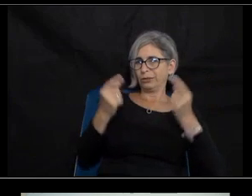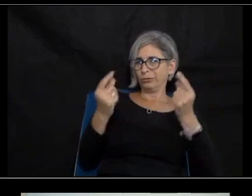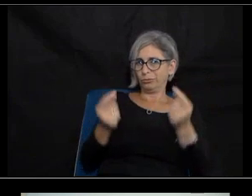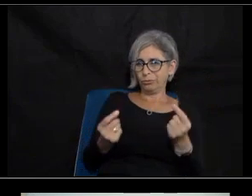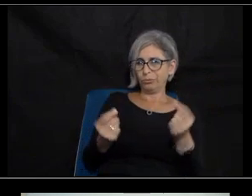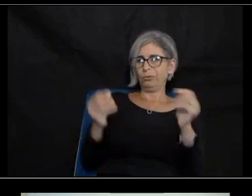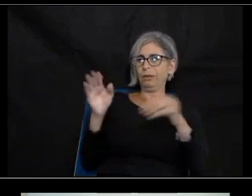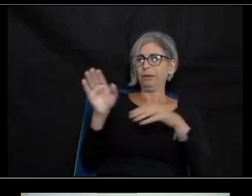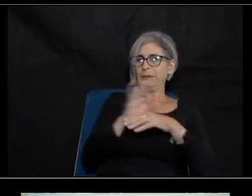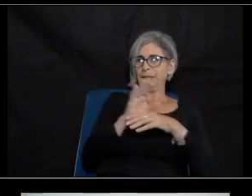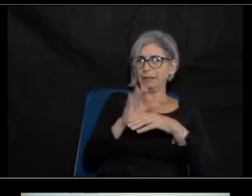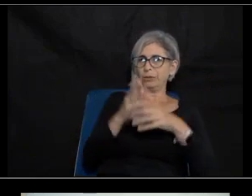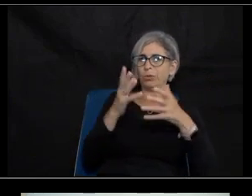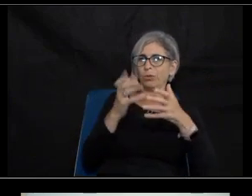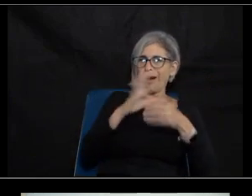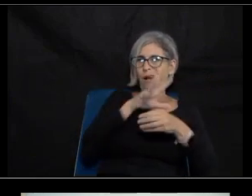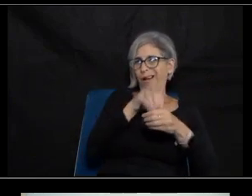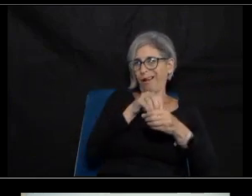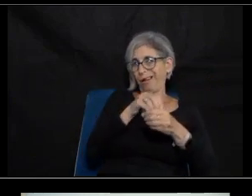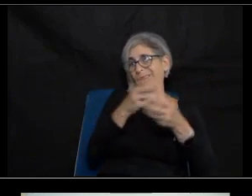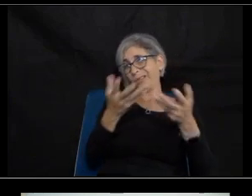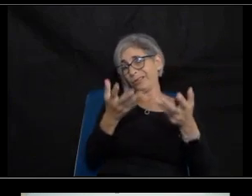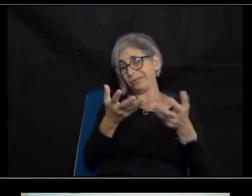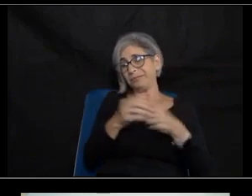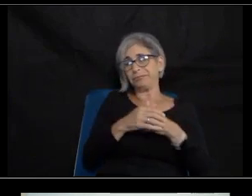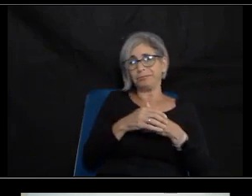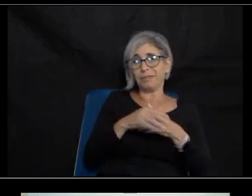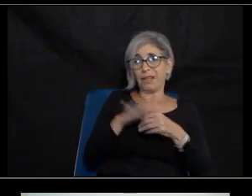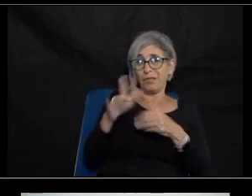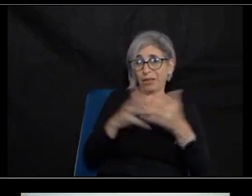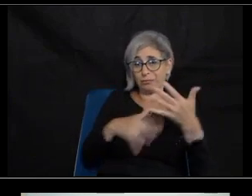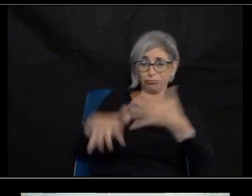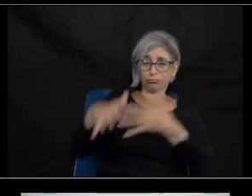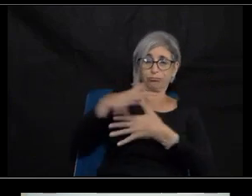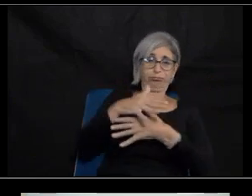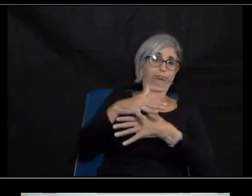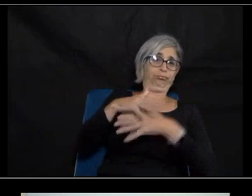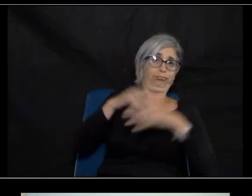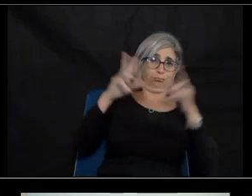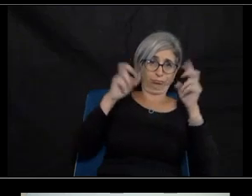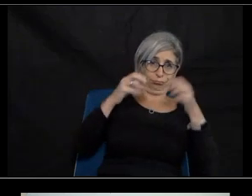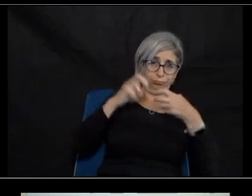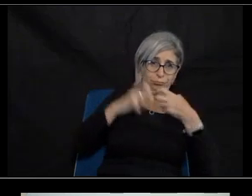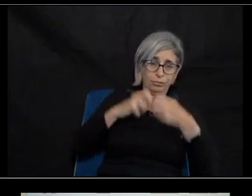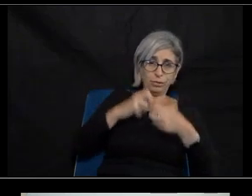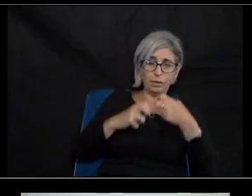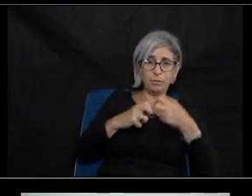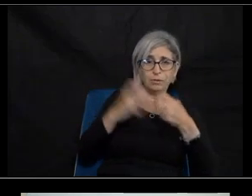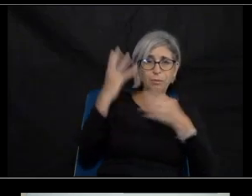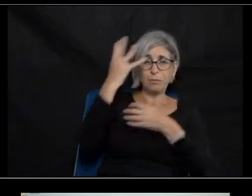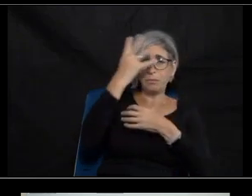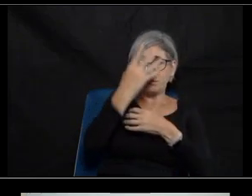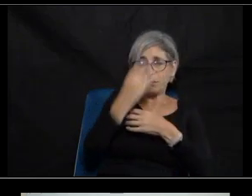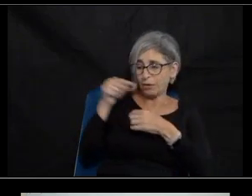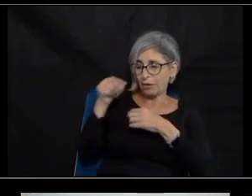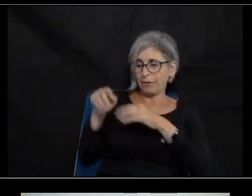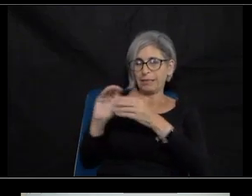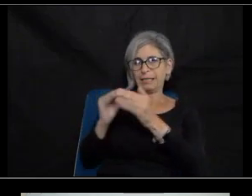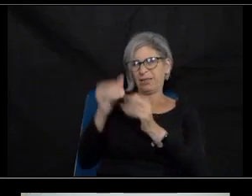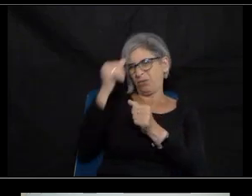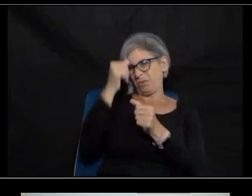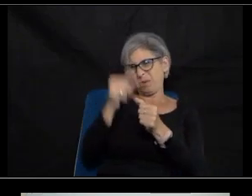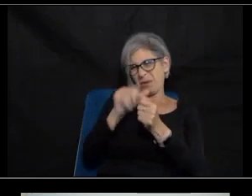would think the businesses would want to be involved, especially since this was their number one key issue, was beautification in our city. And I don't